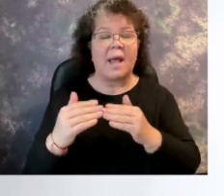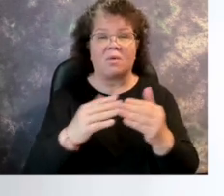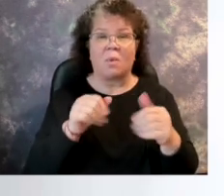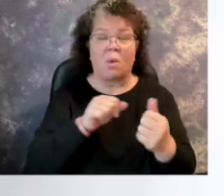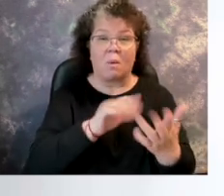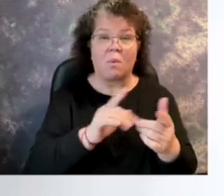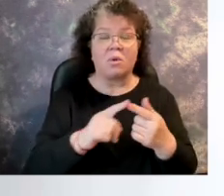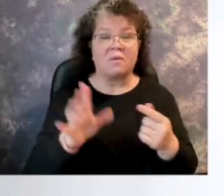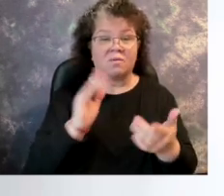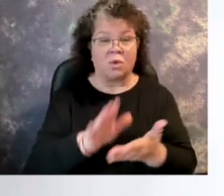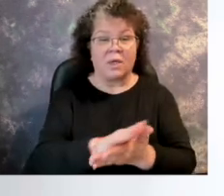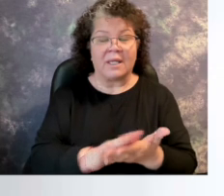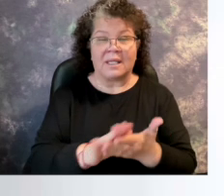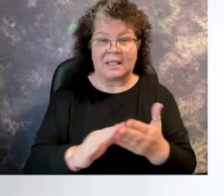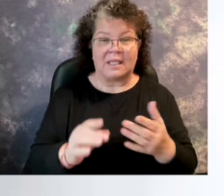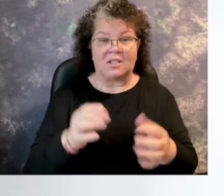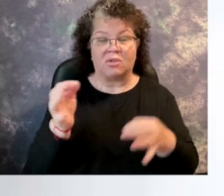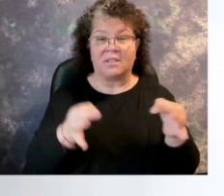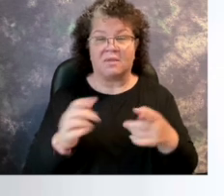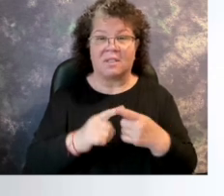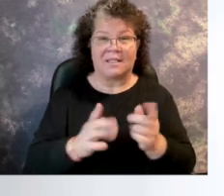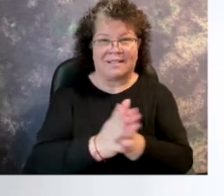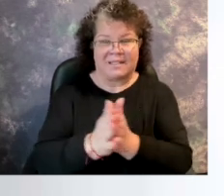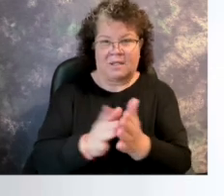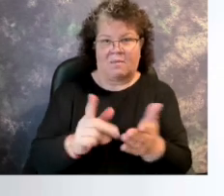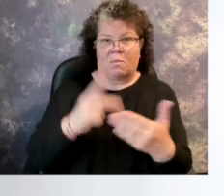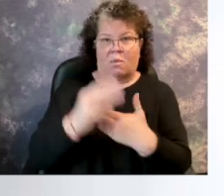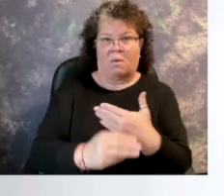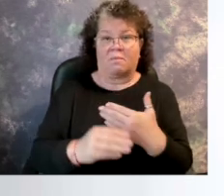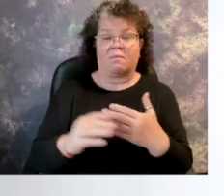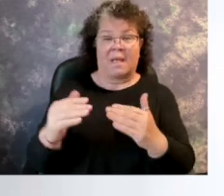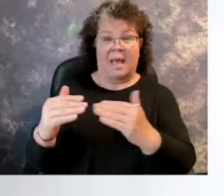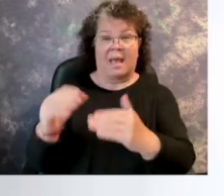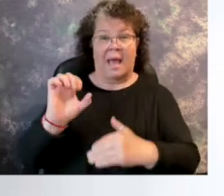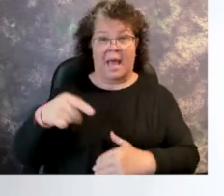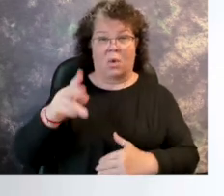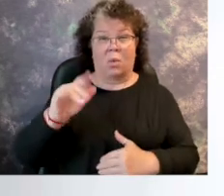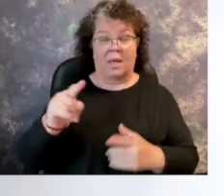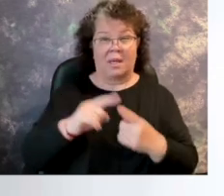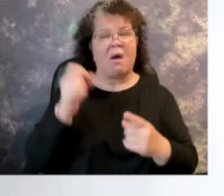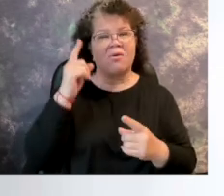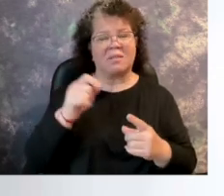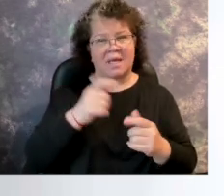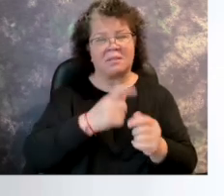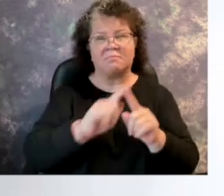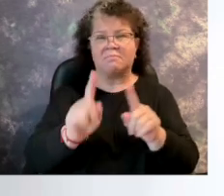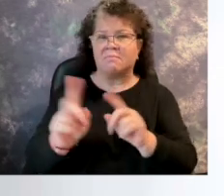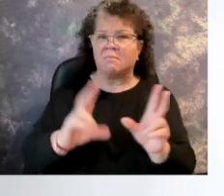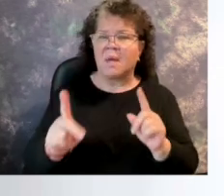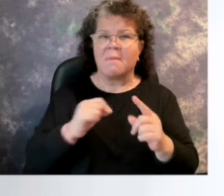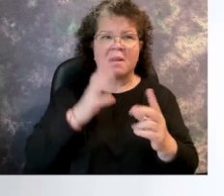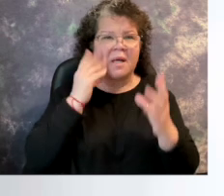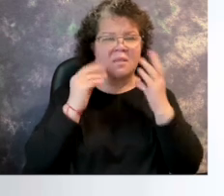clean transportation incentive programs. Equity recognizes that advantages and barriers exist and